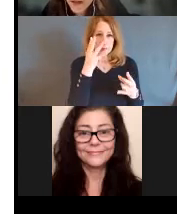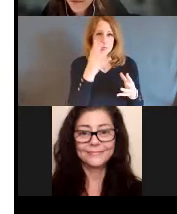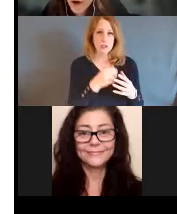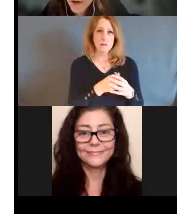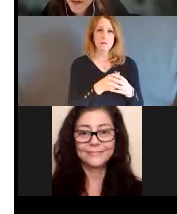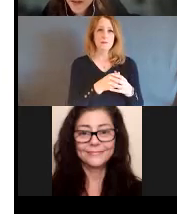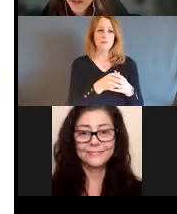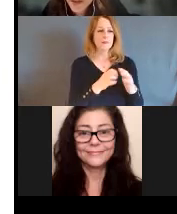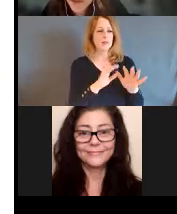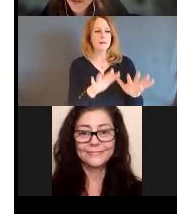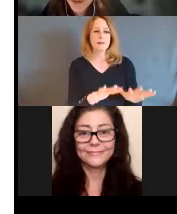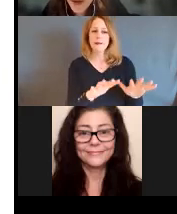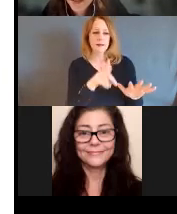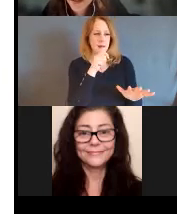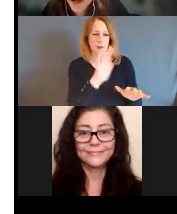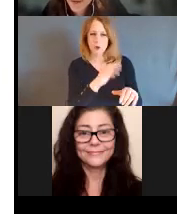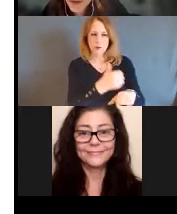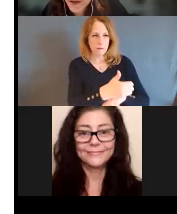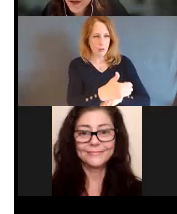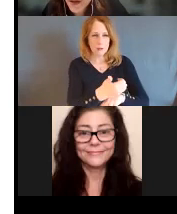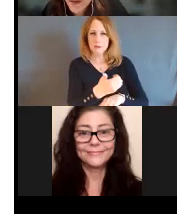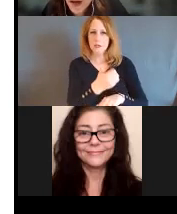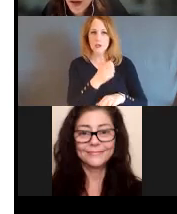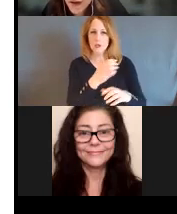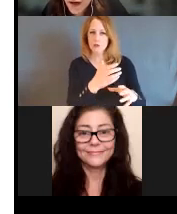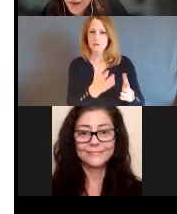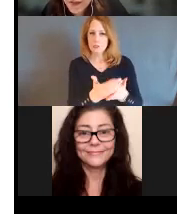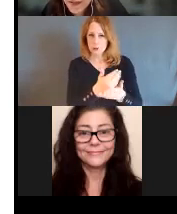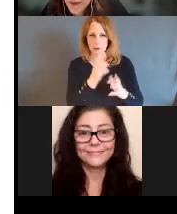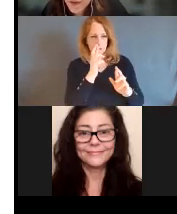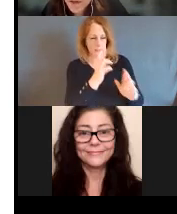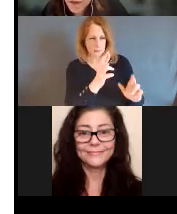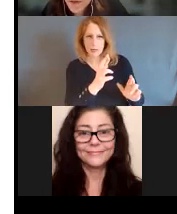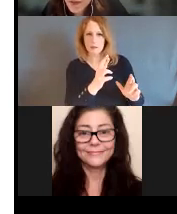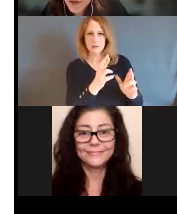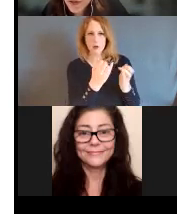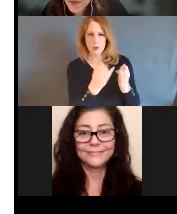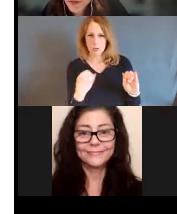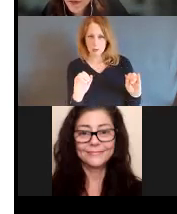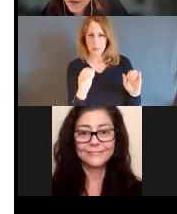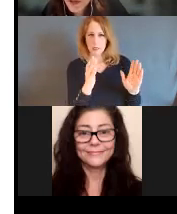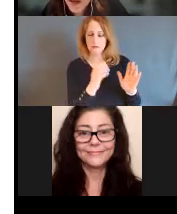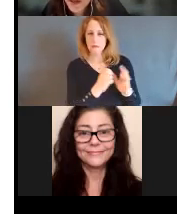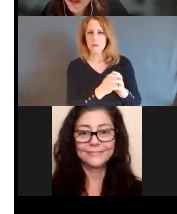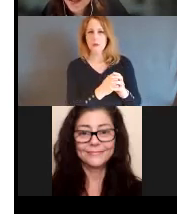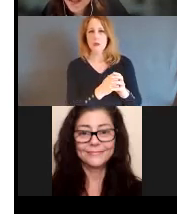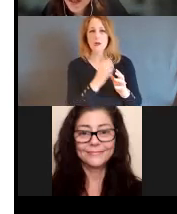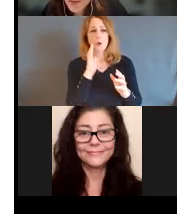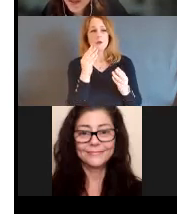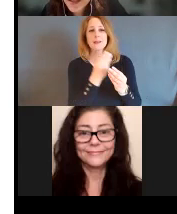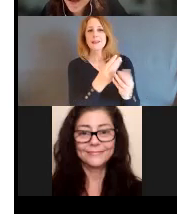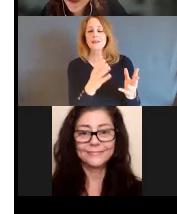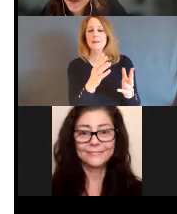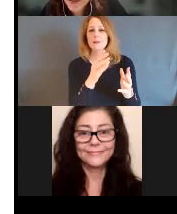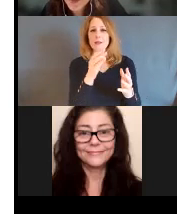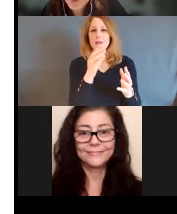that it's not his fault, that he deserves respect and autonomy, that says, I will give you information to GLAAD